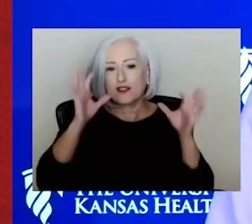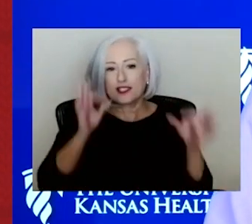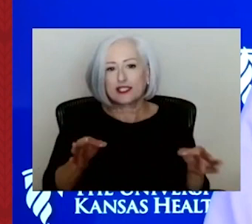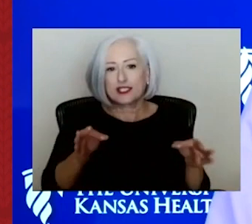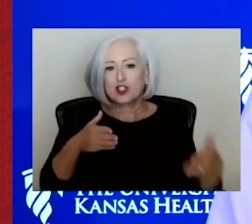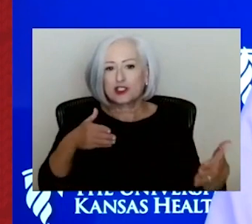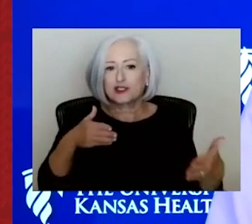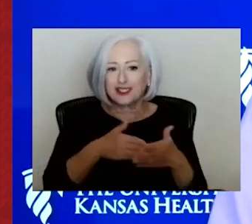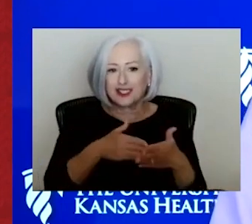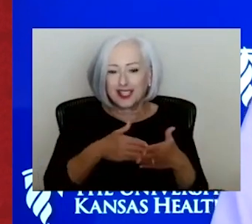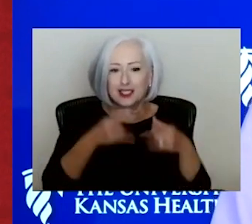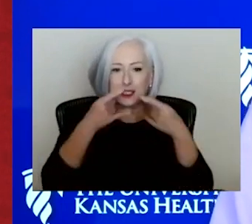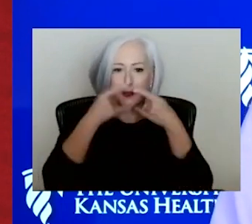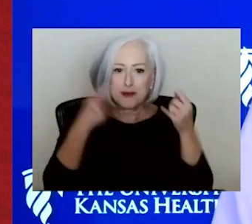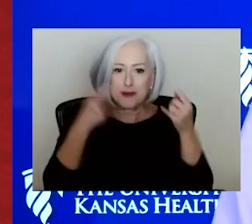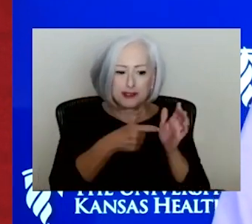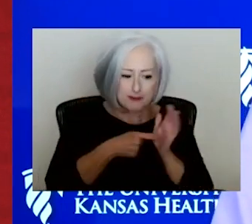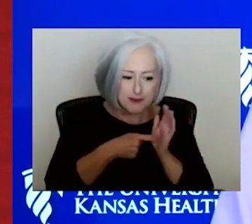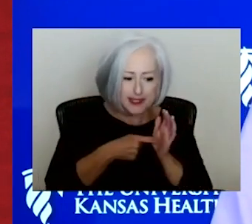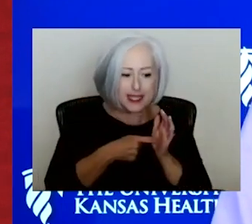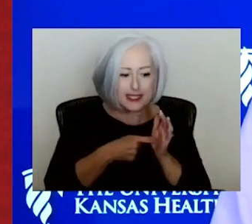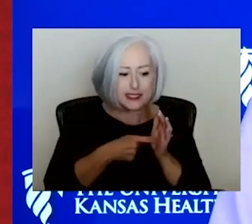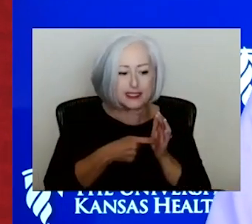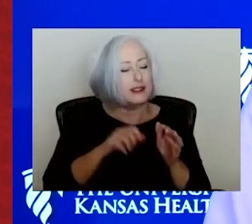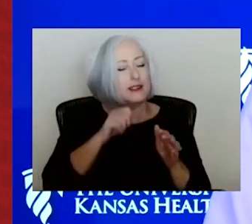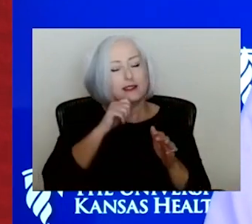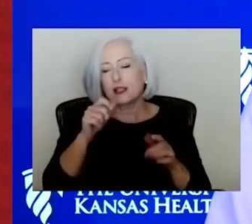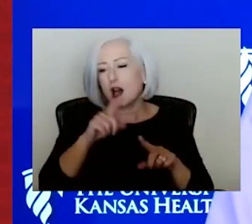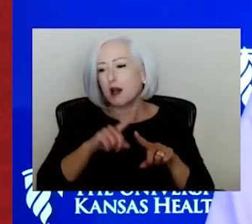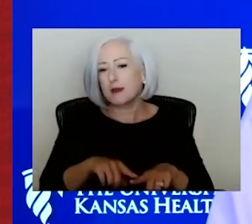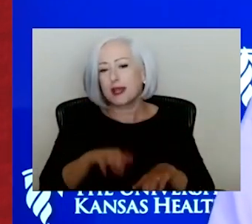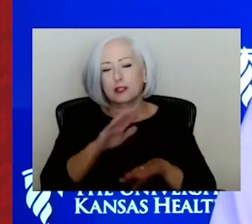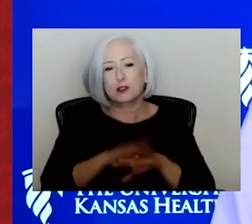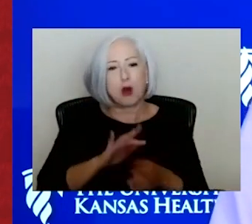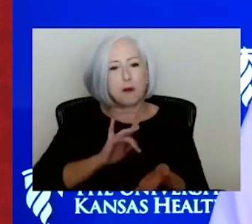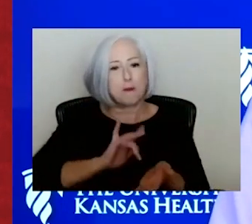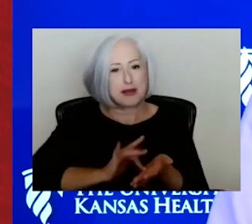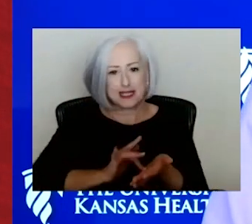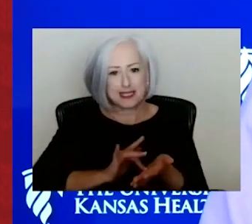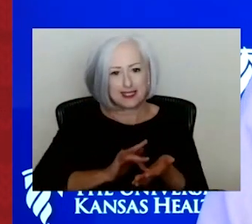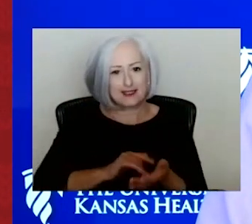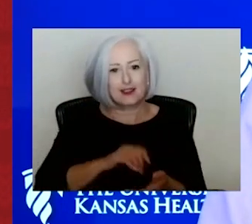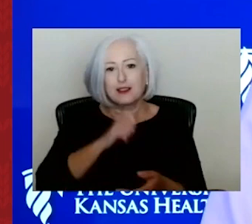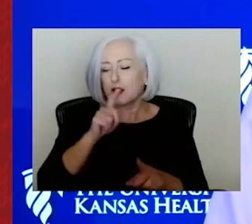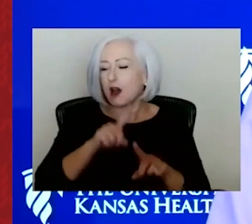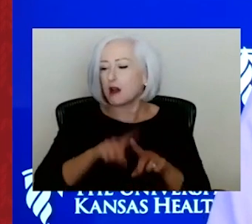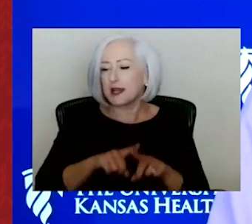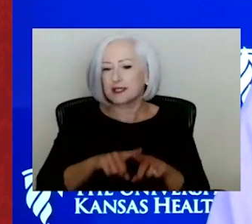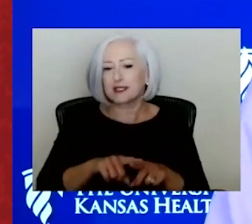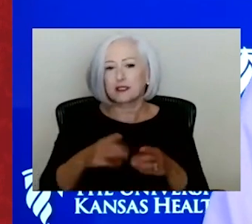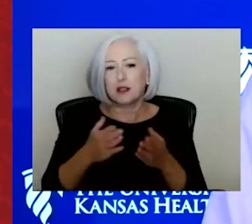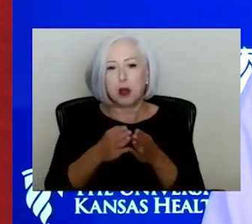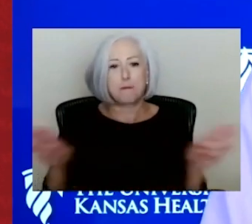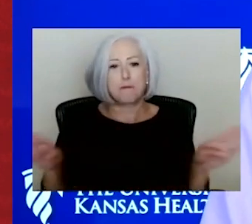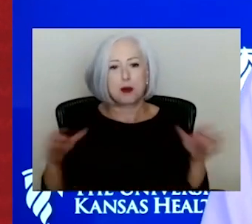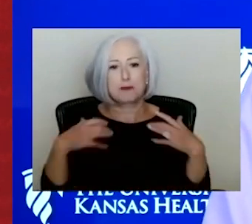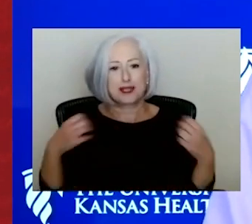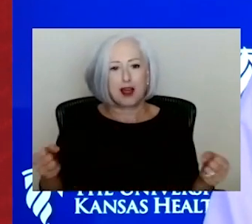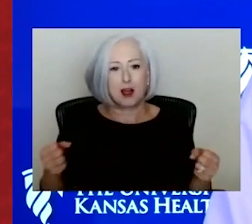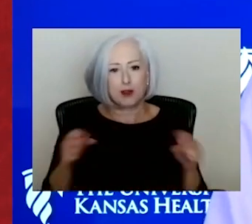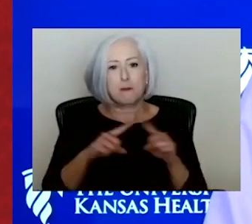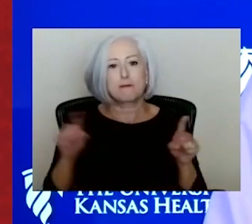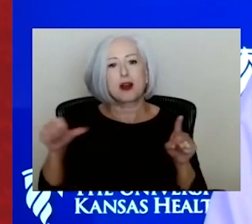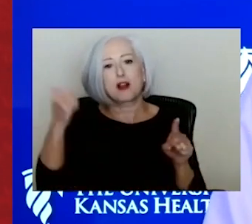one reason or another. It is not based on medicine. It is not based on public health, but other reasons, and we know there are other reasons that go into